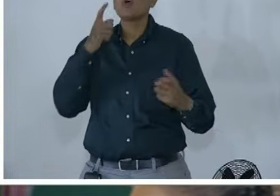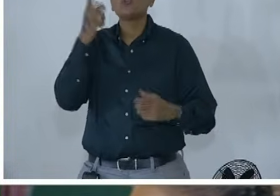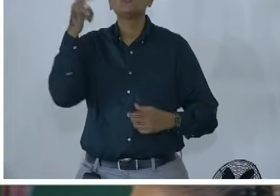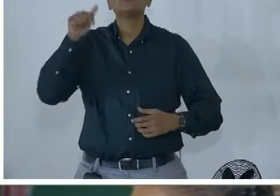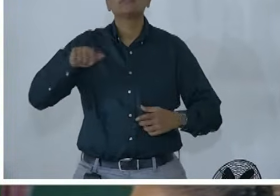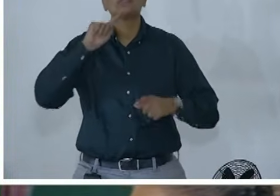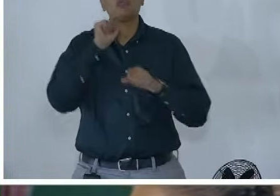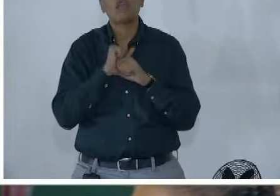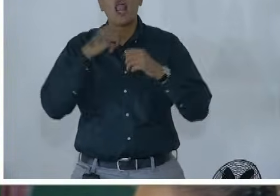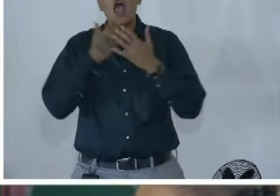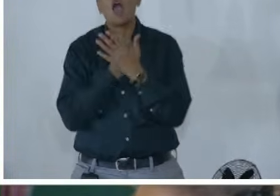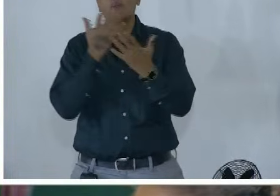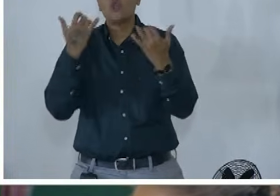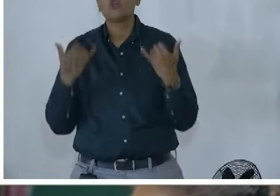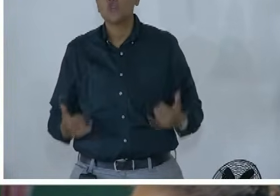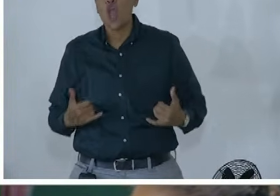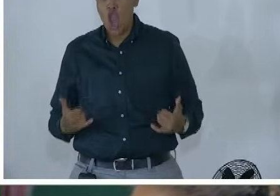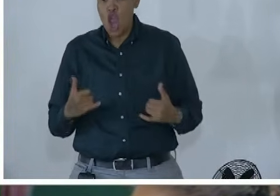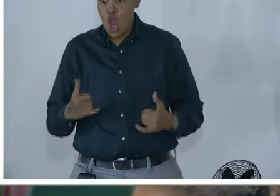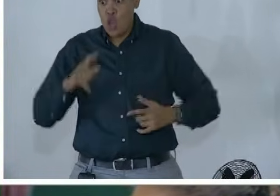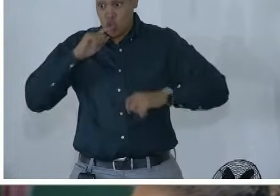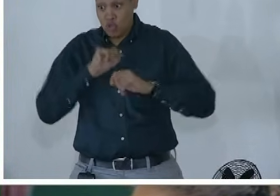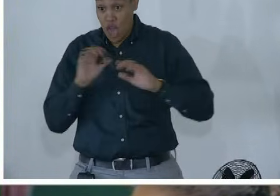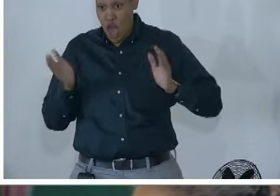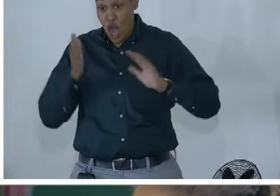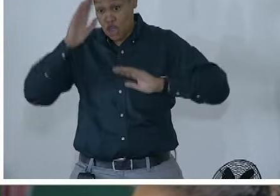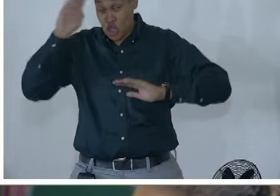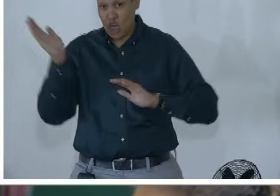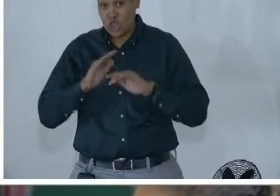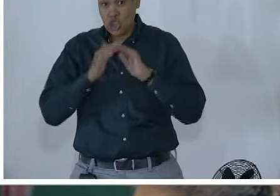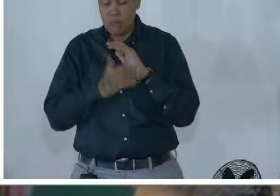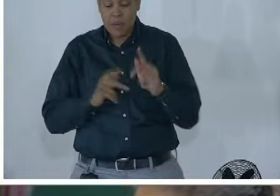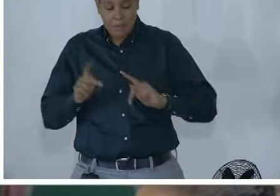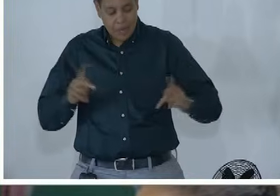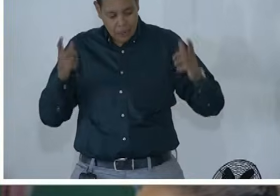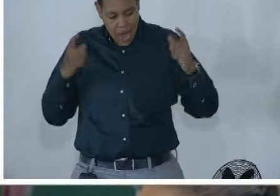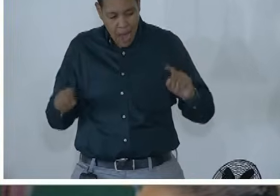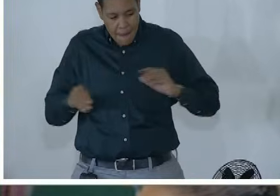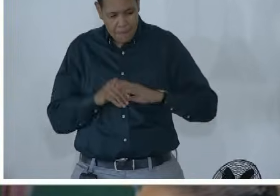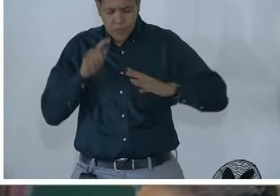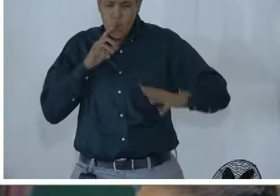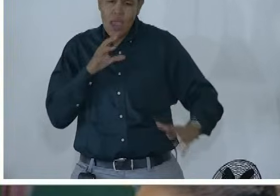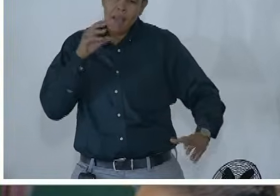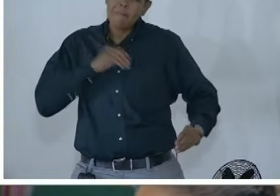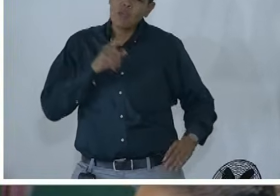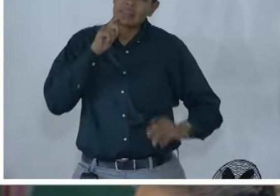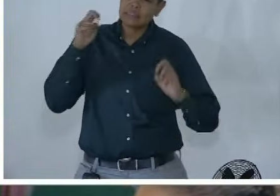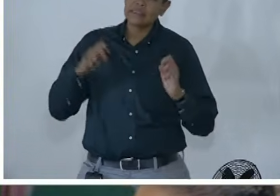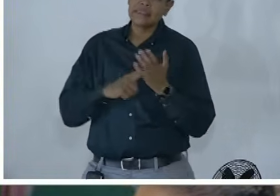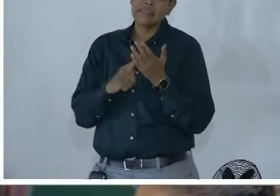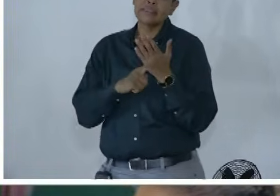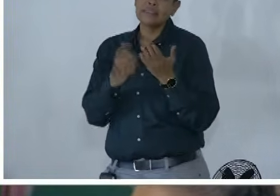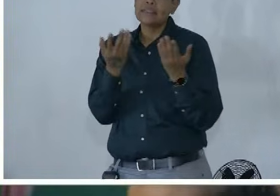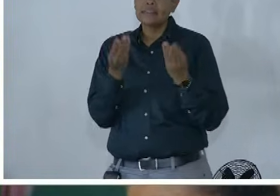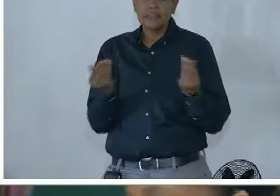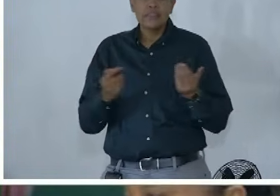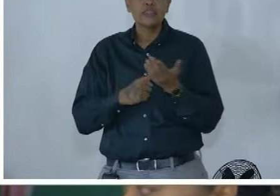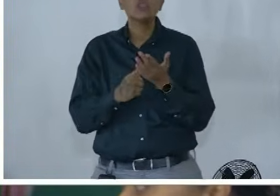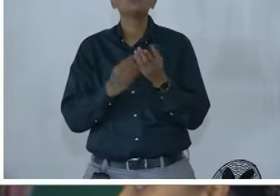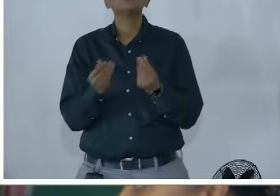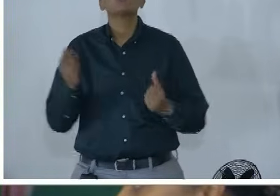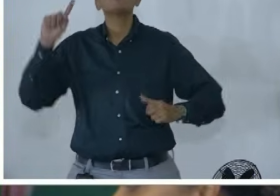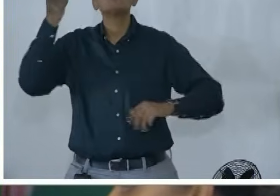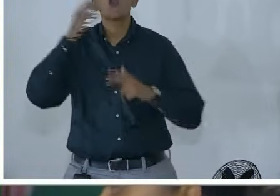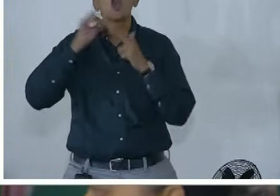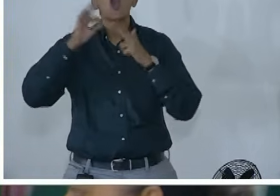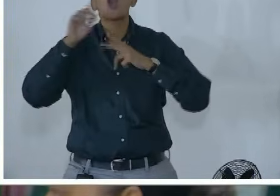this opportunity to encourage all Jamaicans to embrace mediation as the first